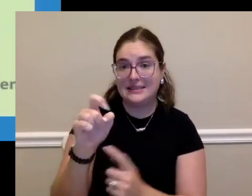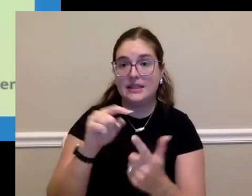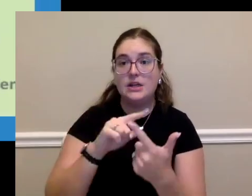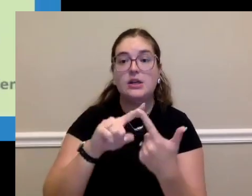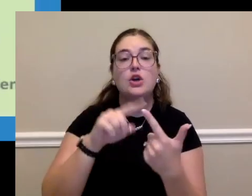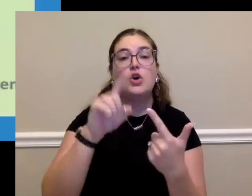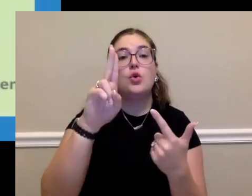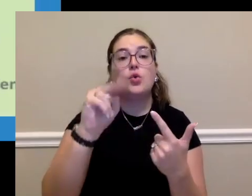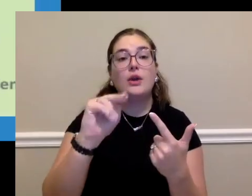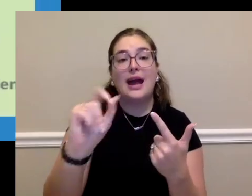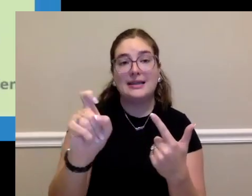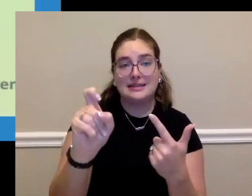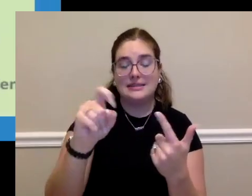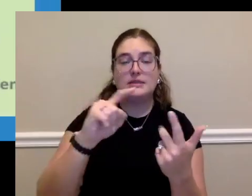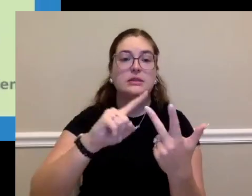ELLX, UNX,